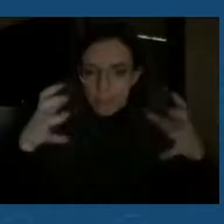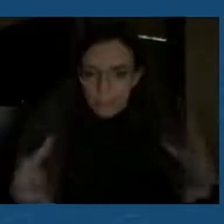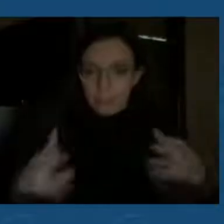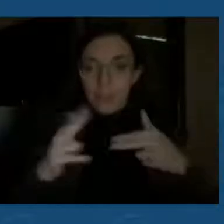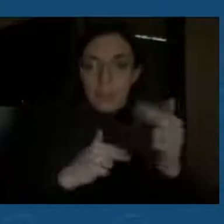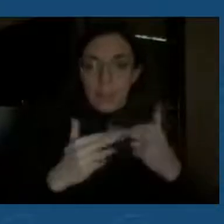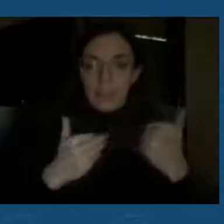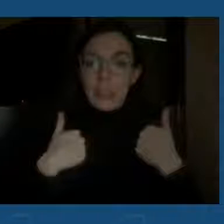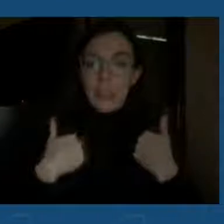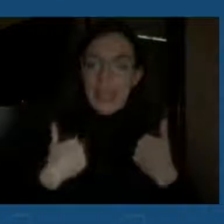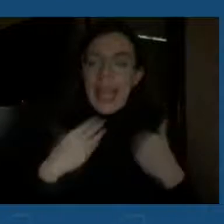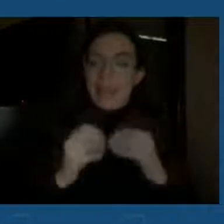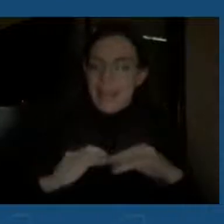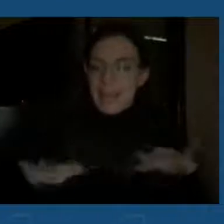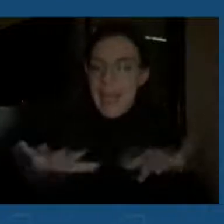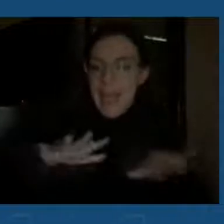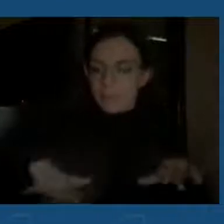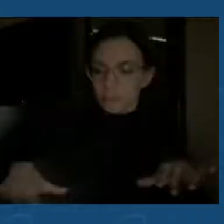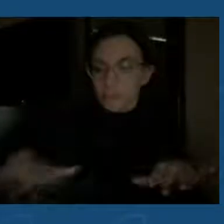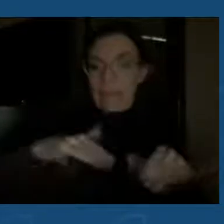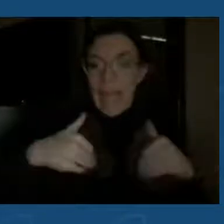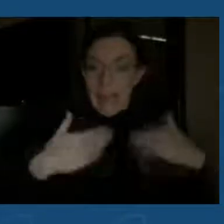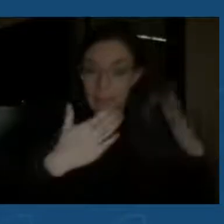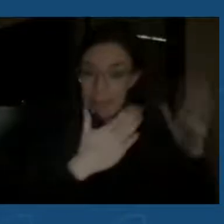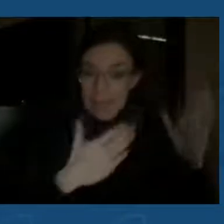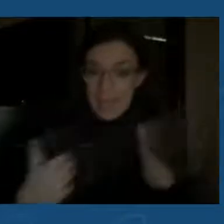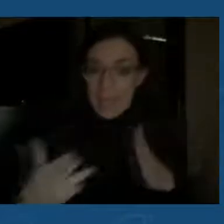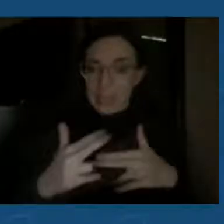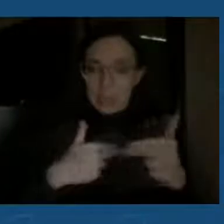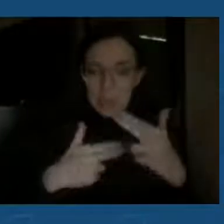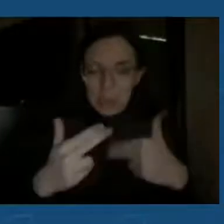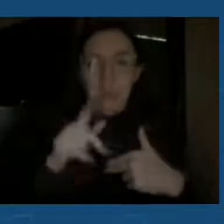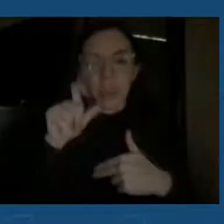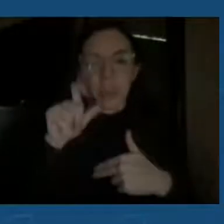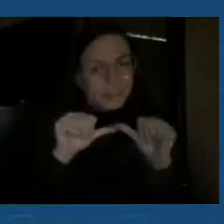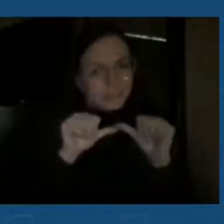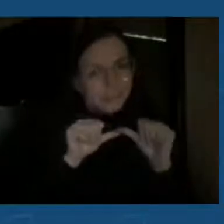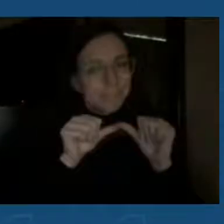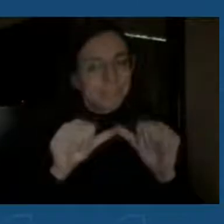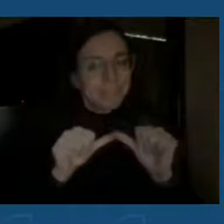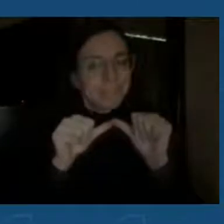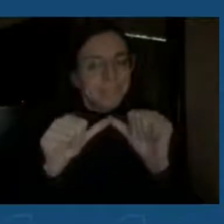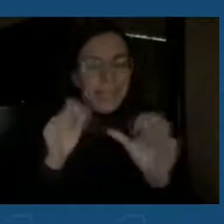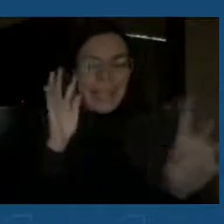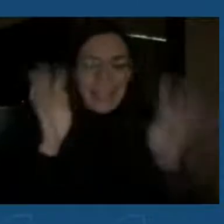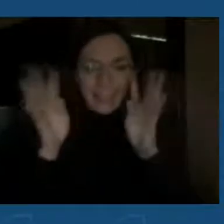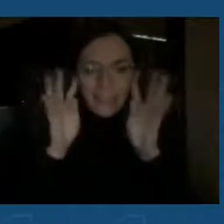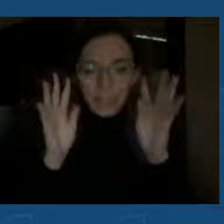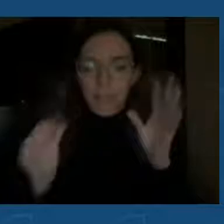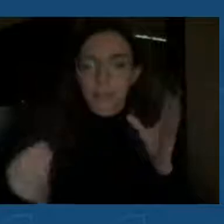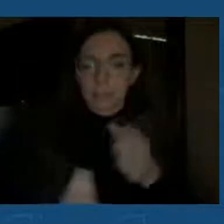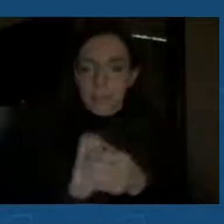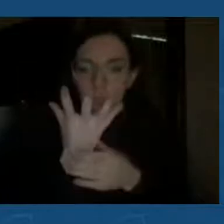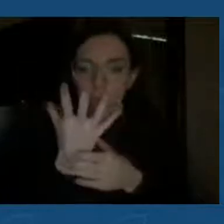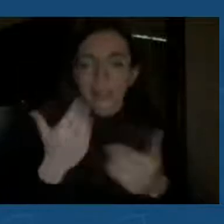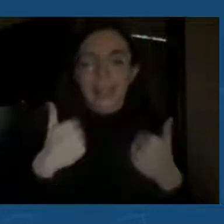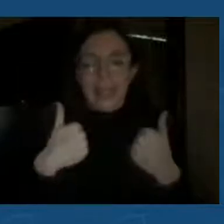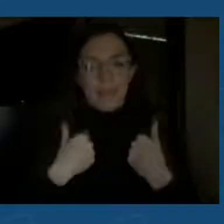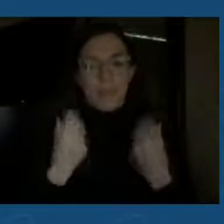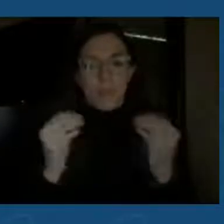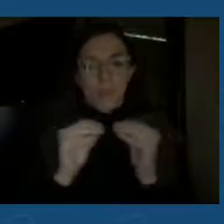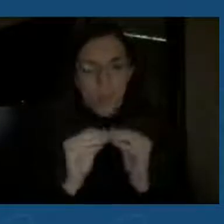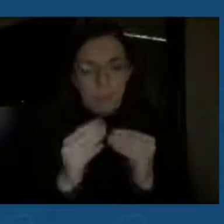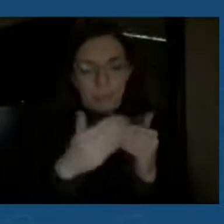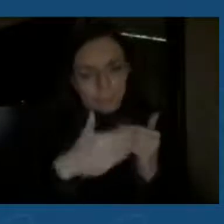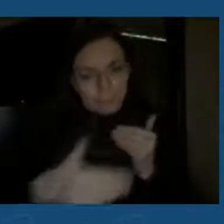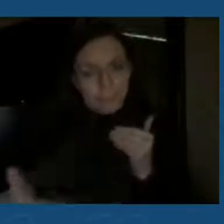have the plans, and we really need to keep supporting our innovation by growing and having more.